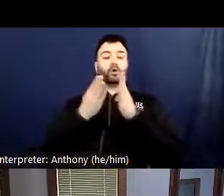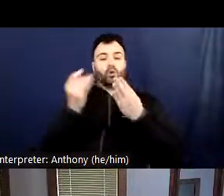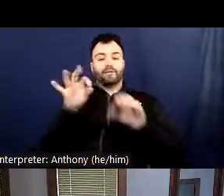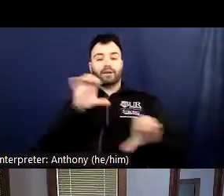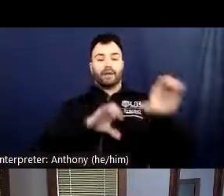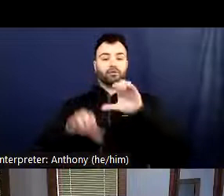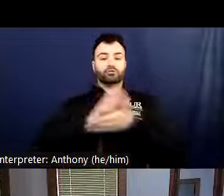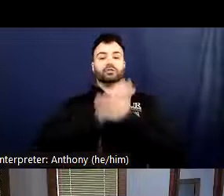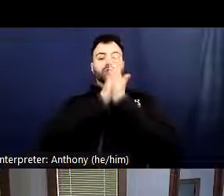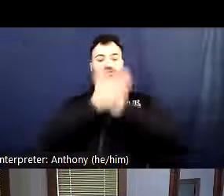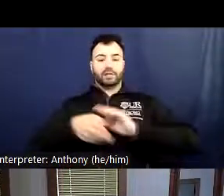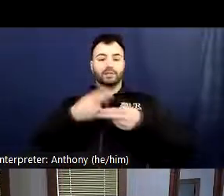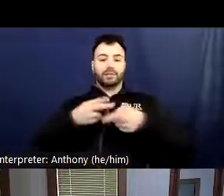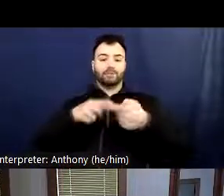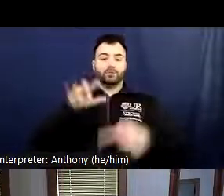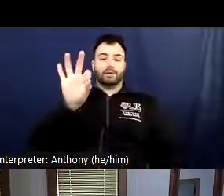Drug Administration.